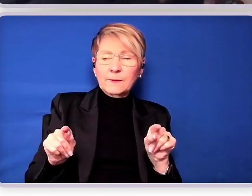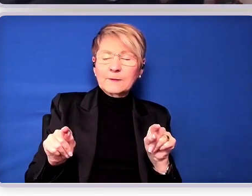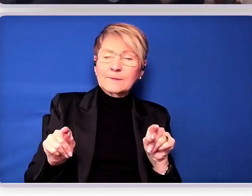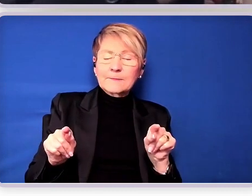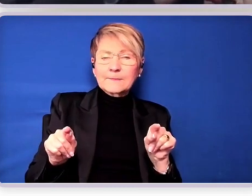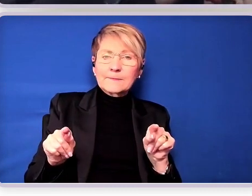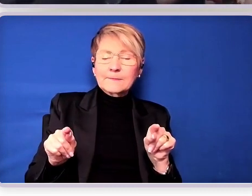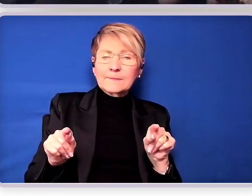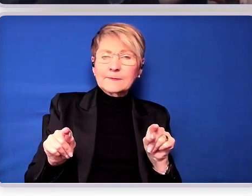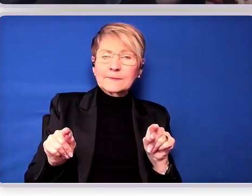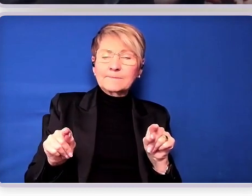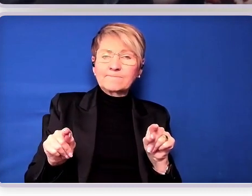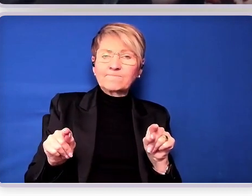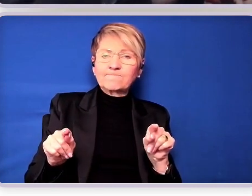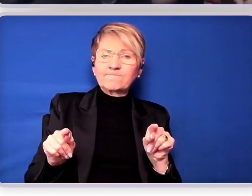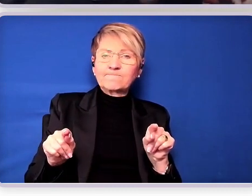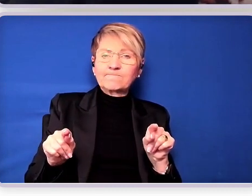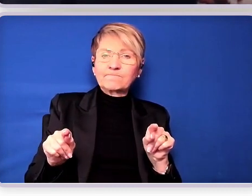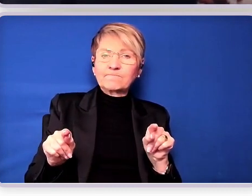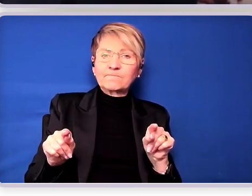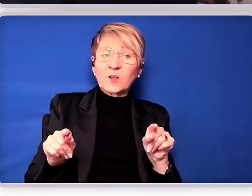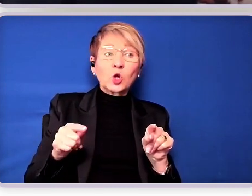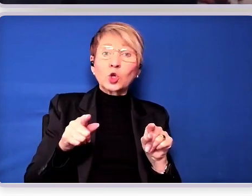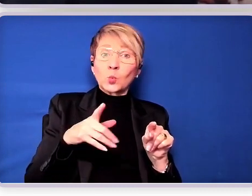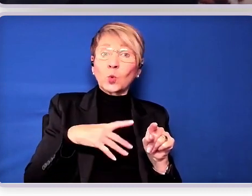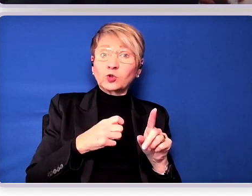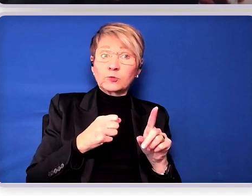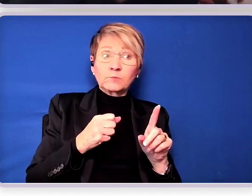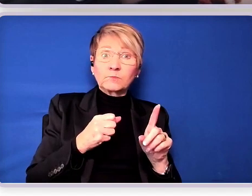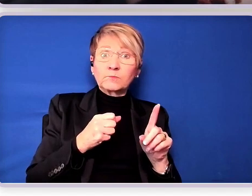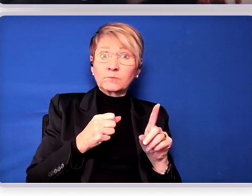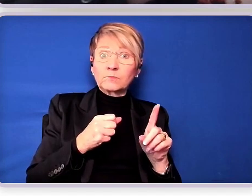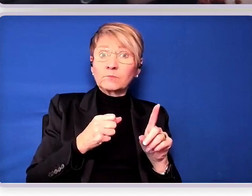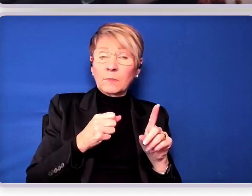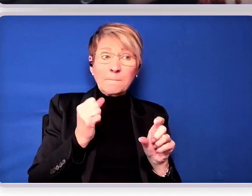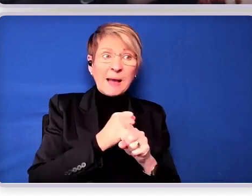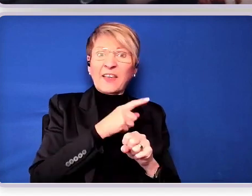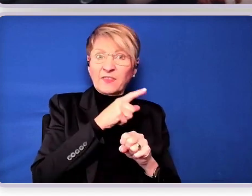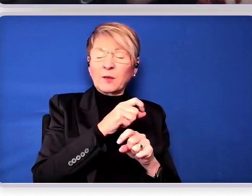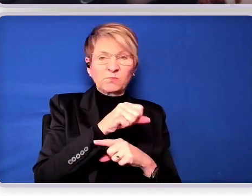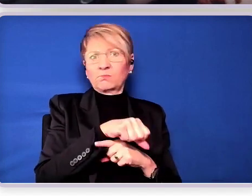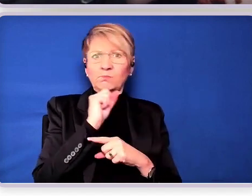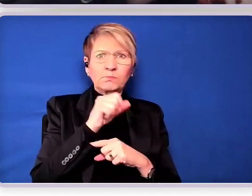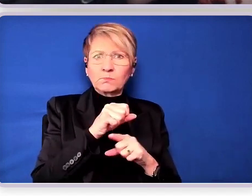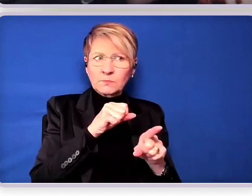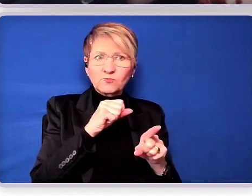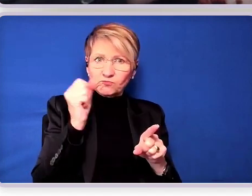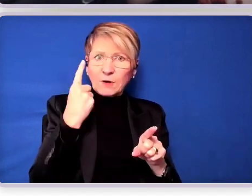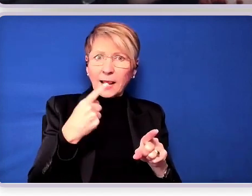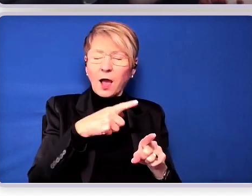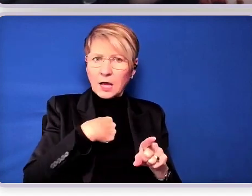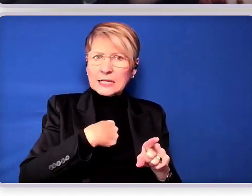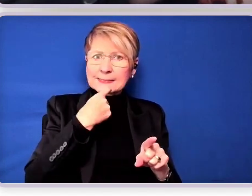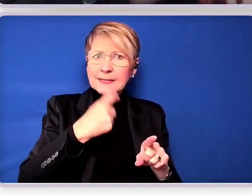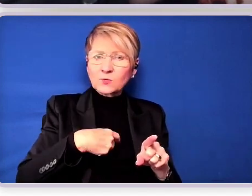to let someone know you're serious, but probably you want to make sure you've got lawyers first. Sometimes it's better just to go straight to